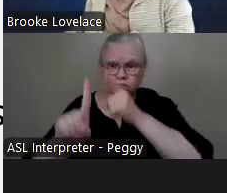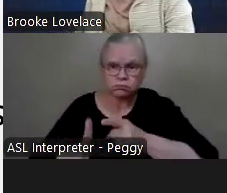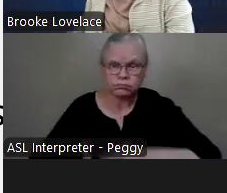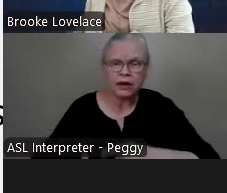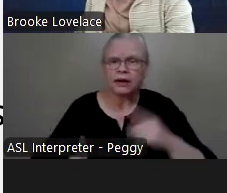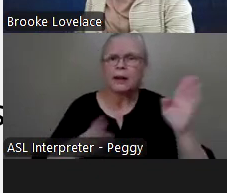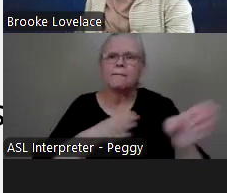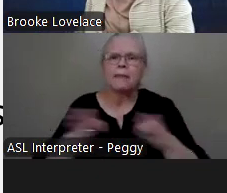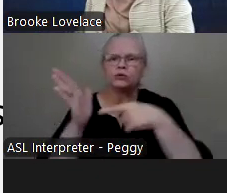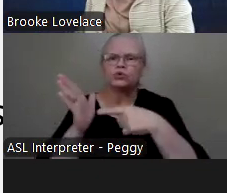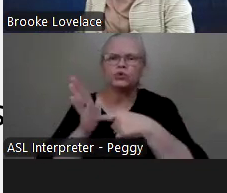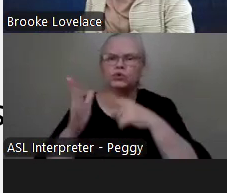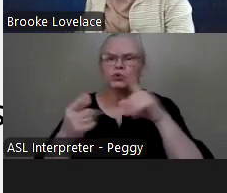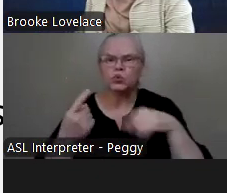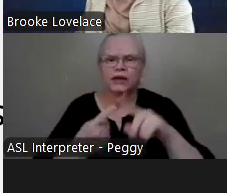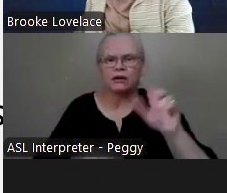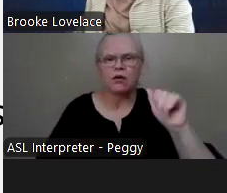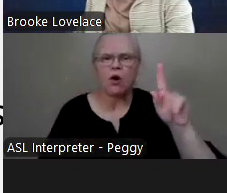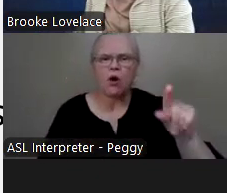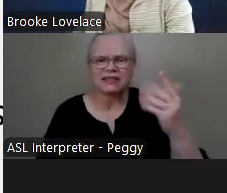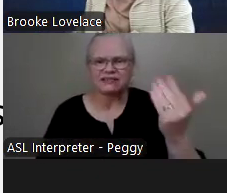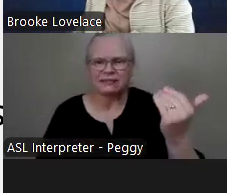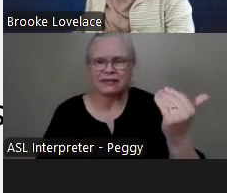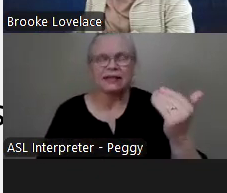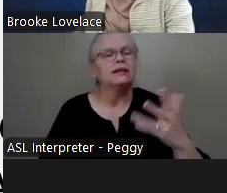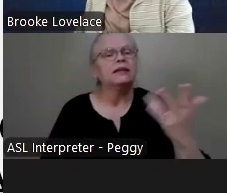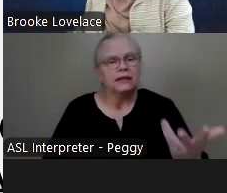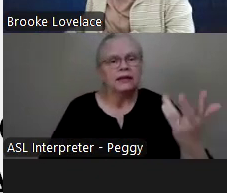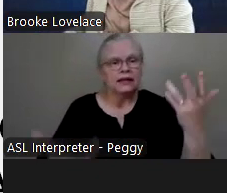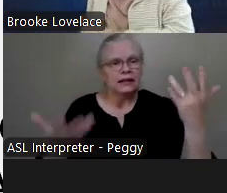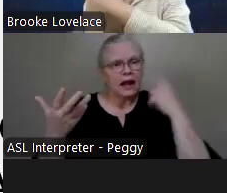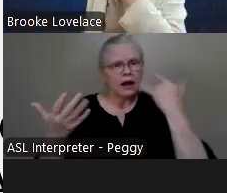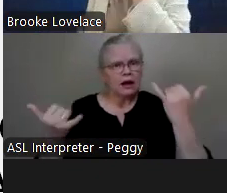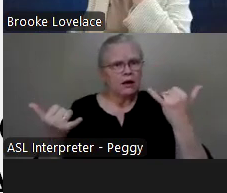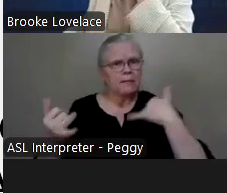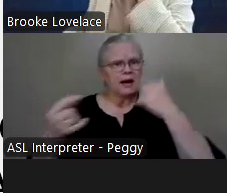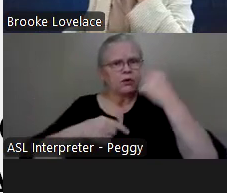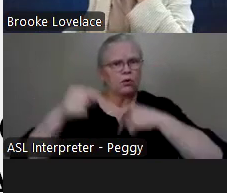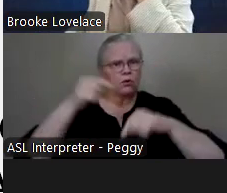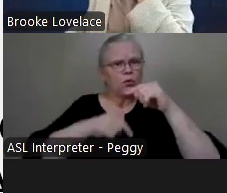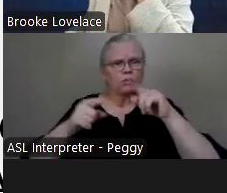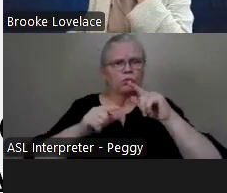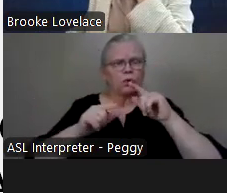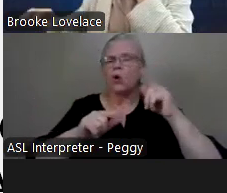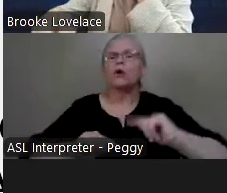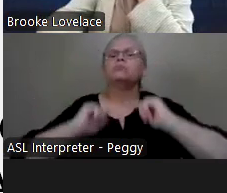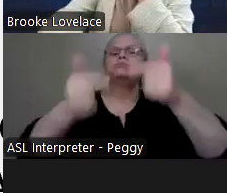due August 15th. And so with that, I think I'm going back to George.